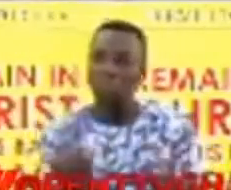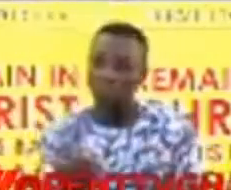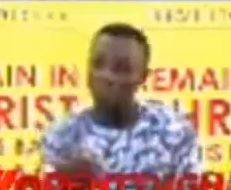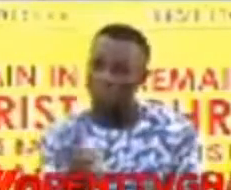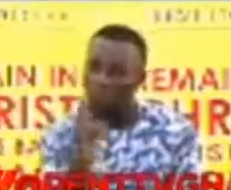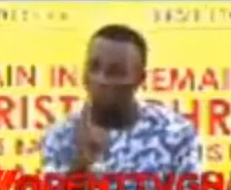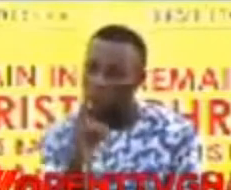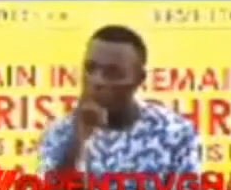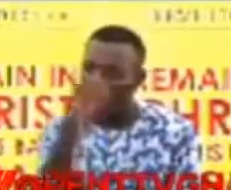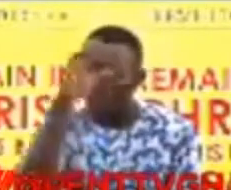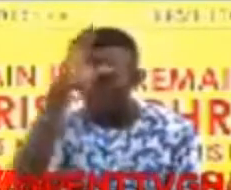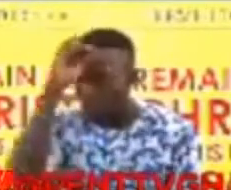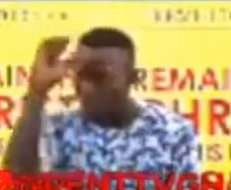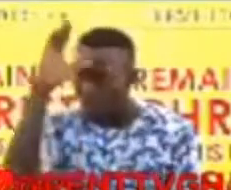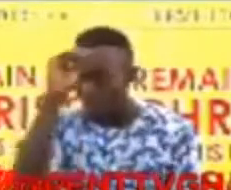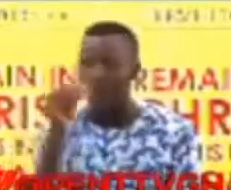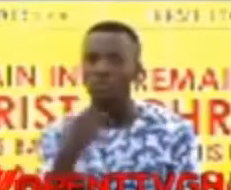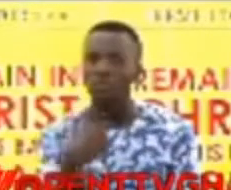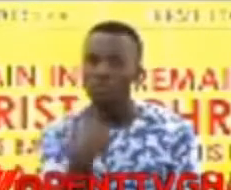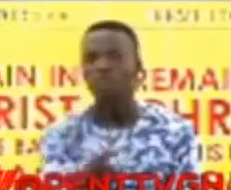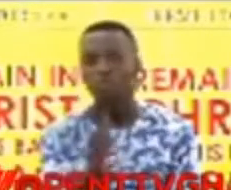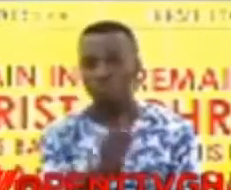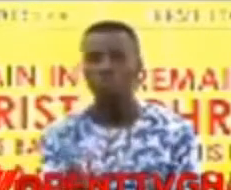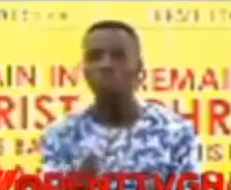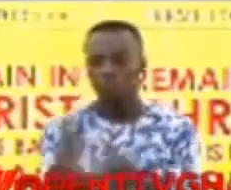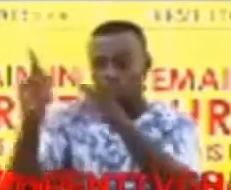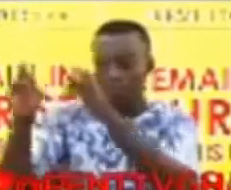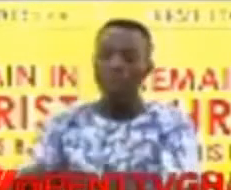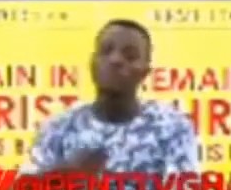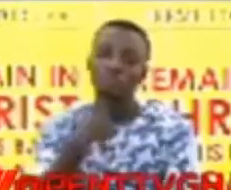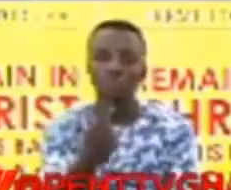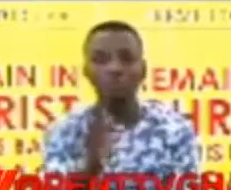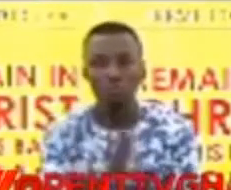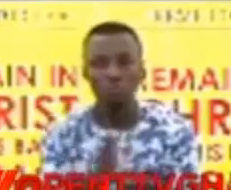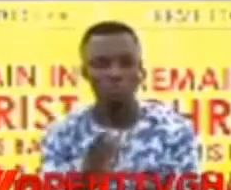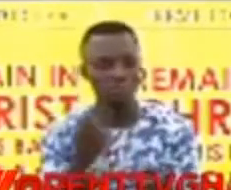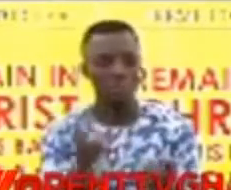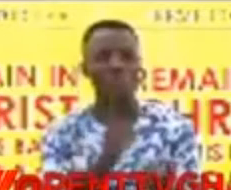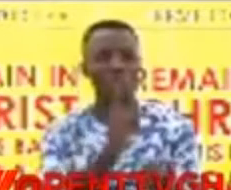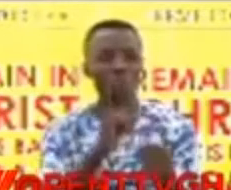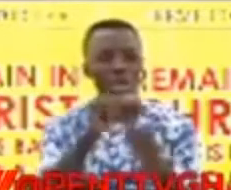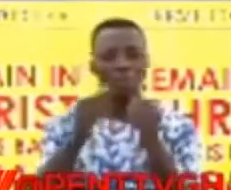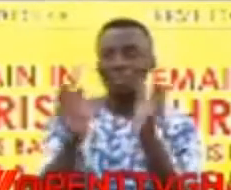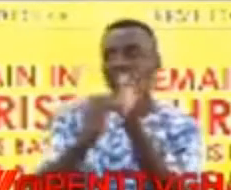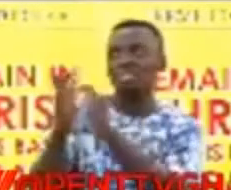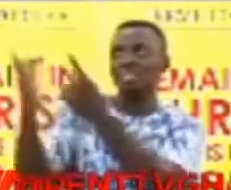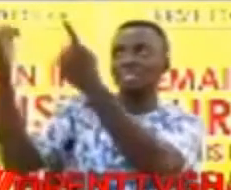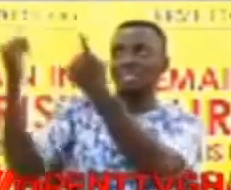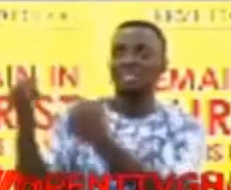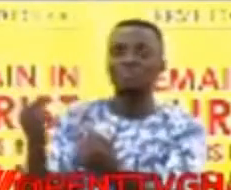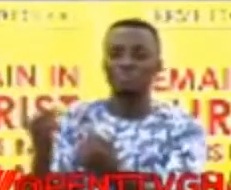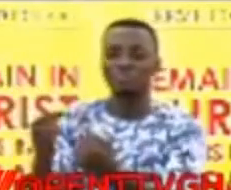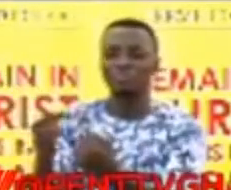made a statement, made a remark that when you talk about the coming of the Lord